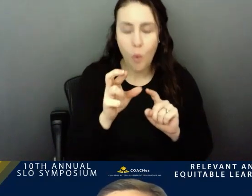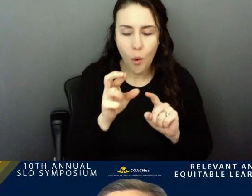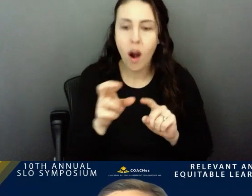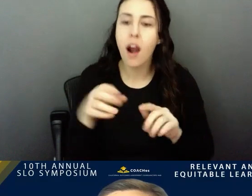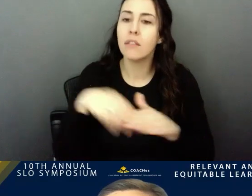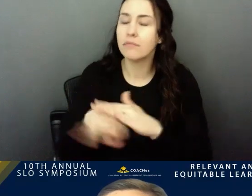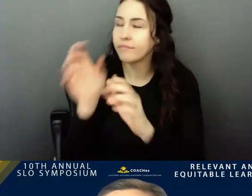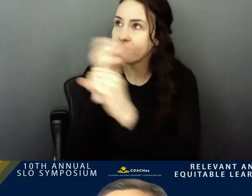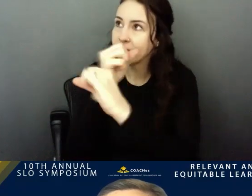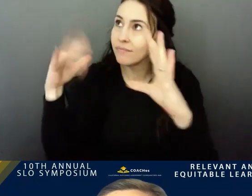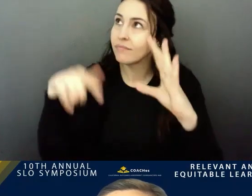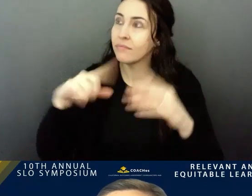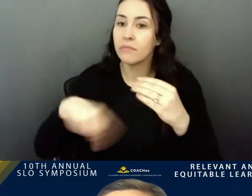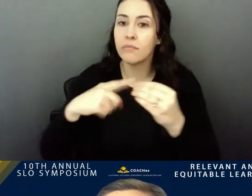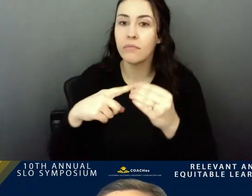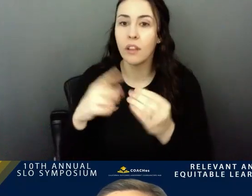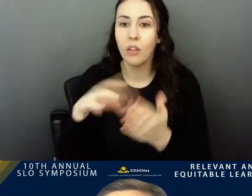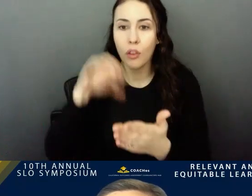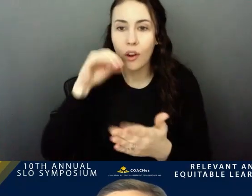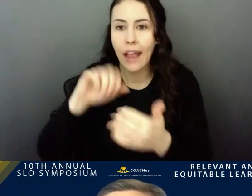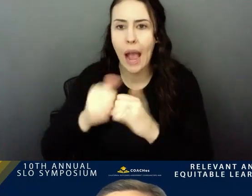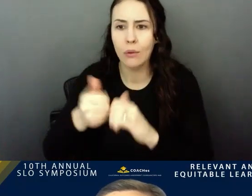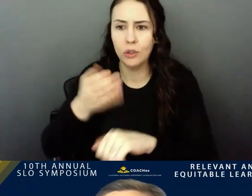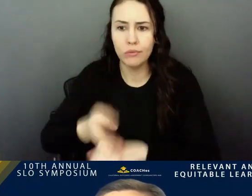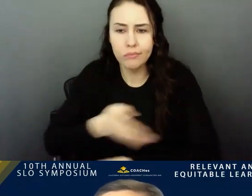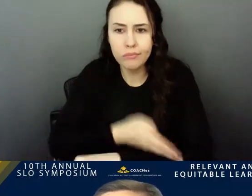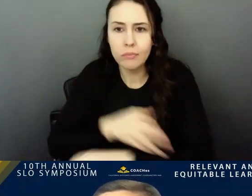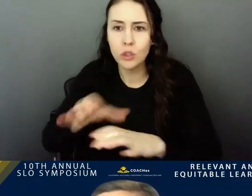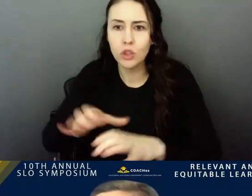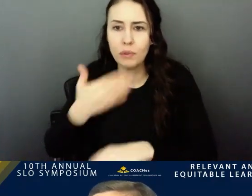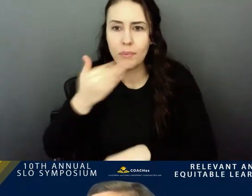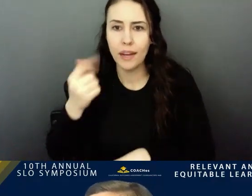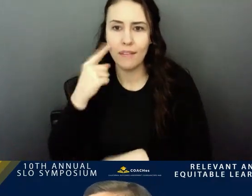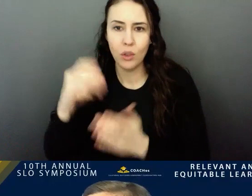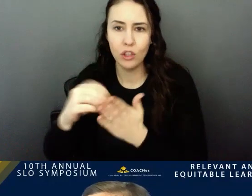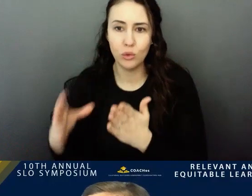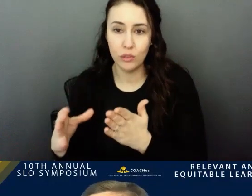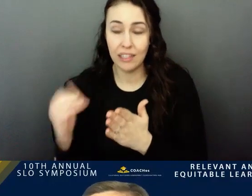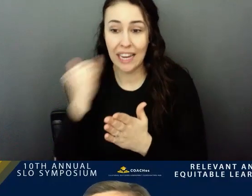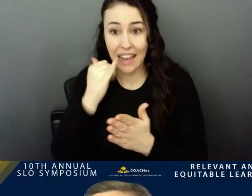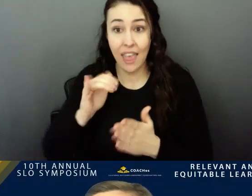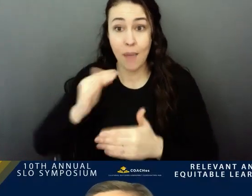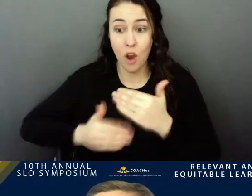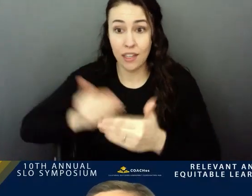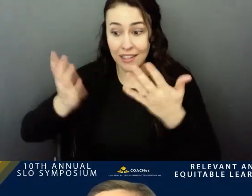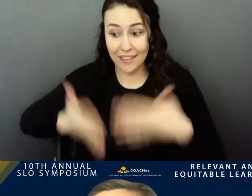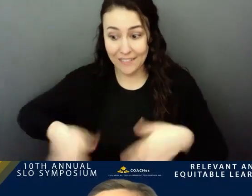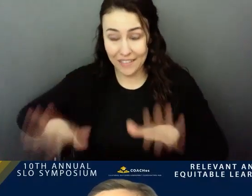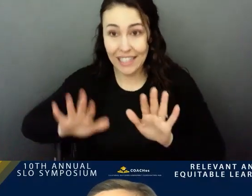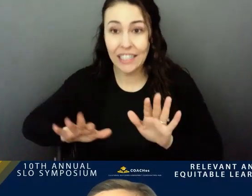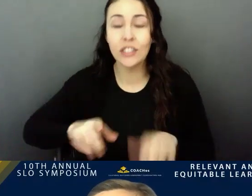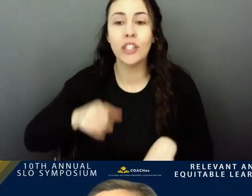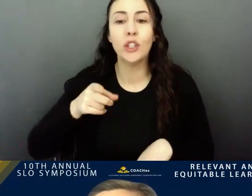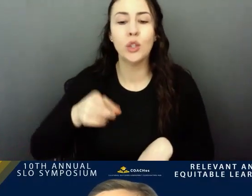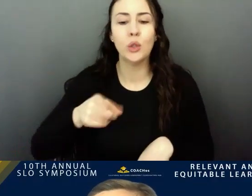can we be doing better for our students, even if at the end of that process, you come out of it with areas